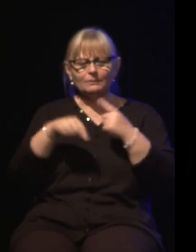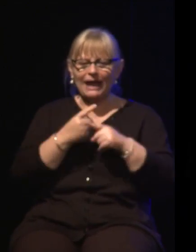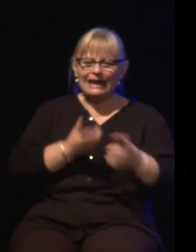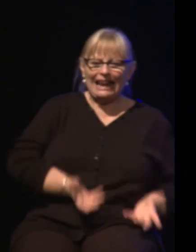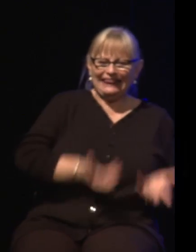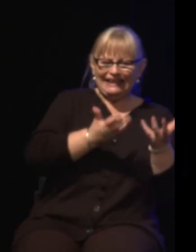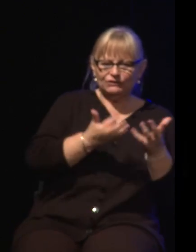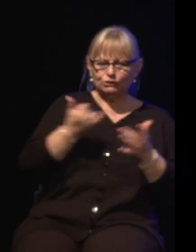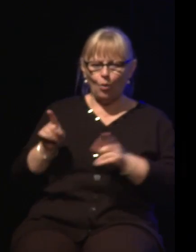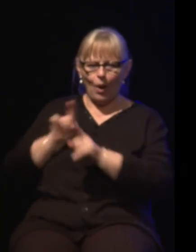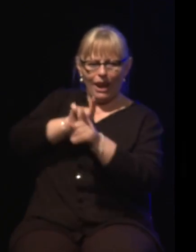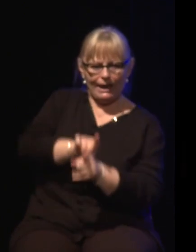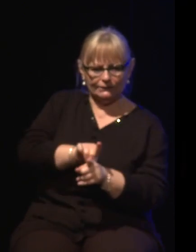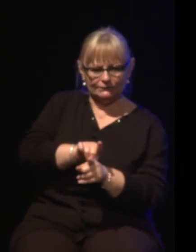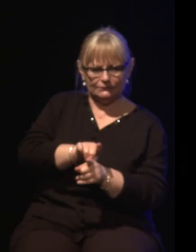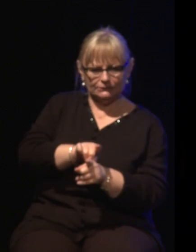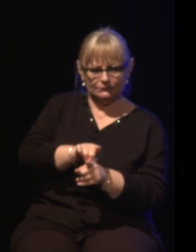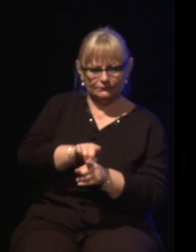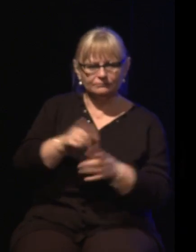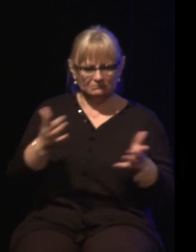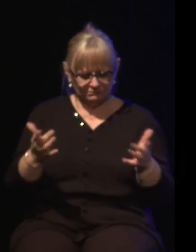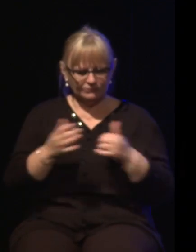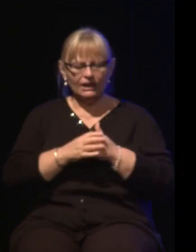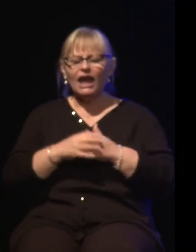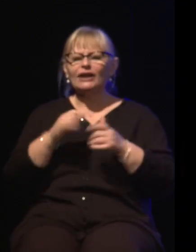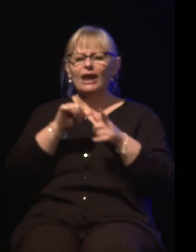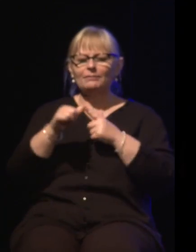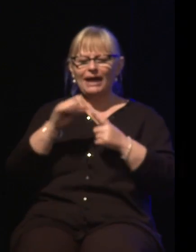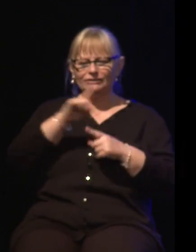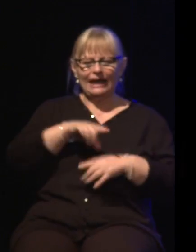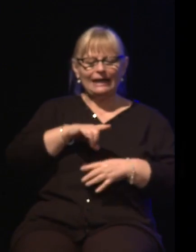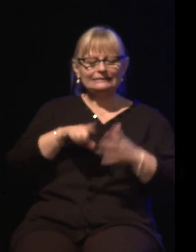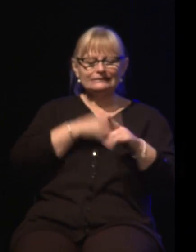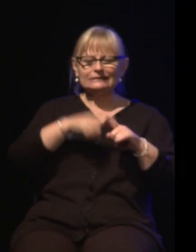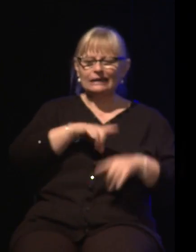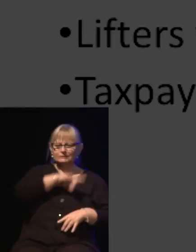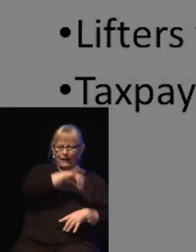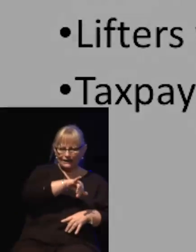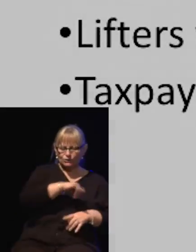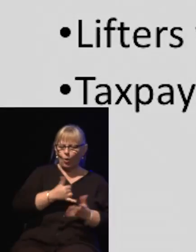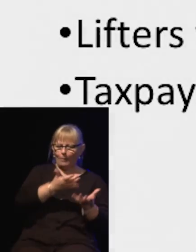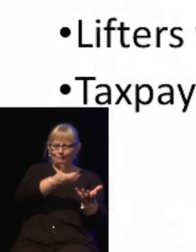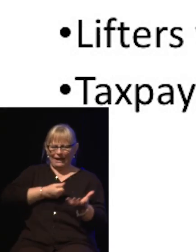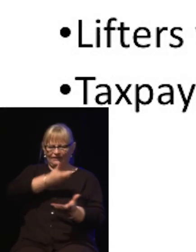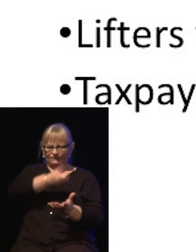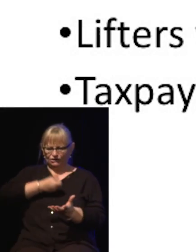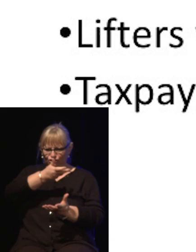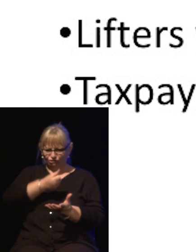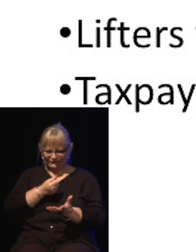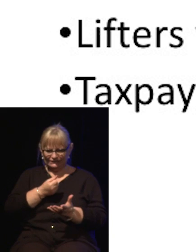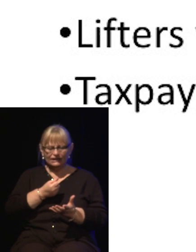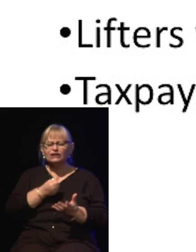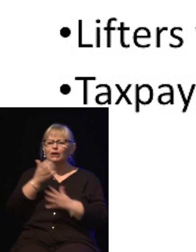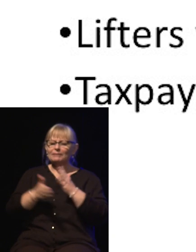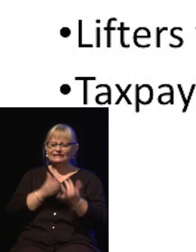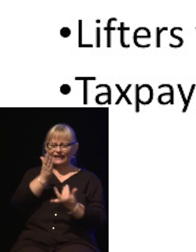lifters versus leaners, and also about taxpayers versus beneficiaries. It's the idea that the world can be